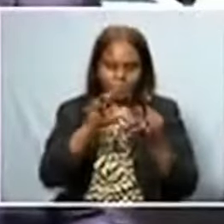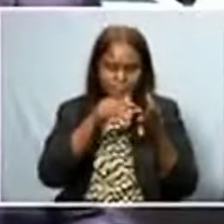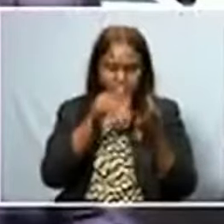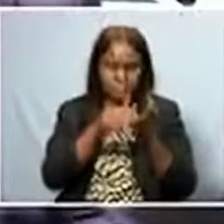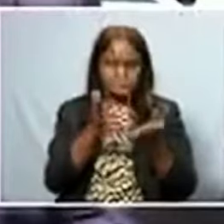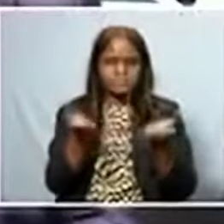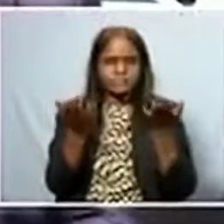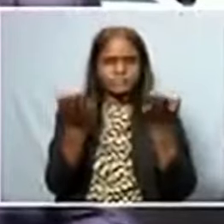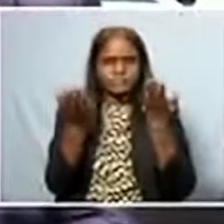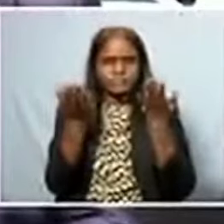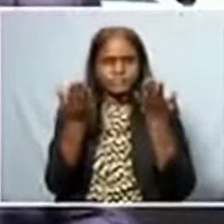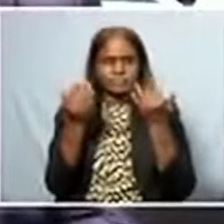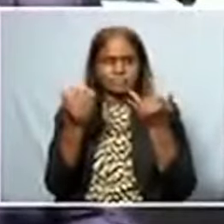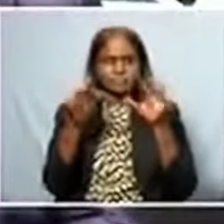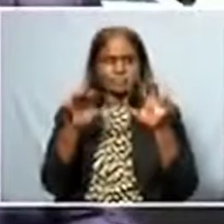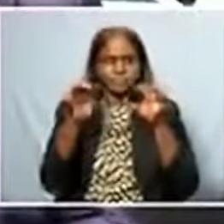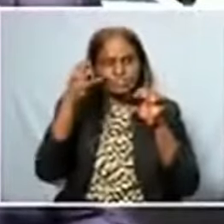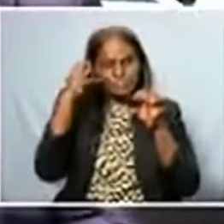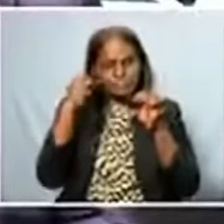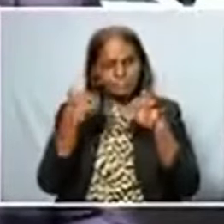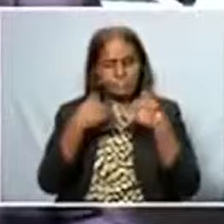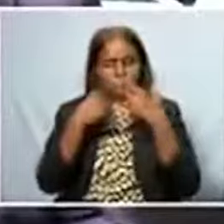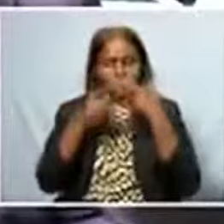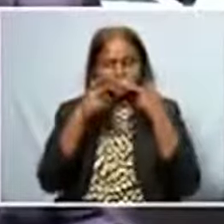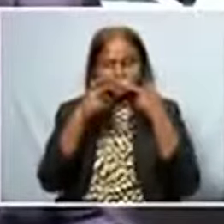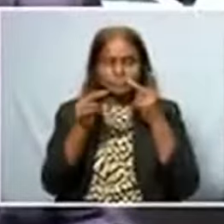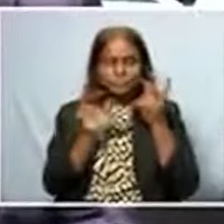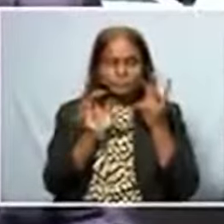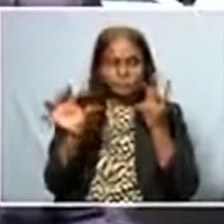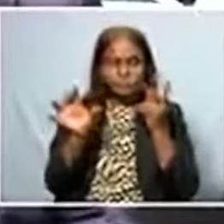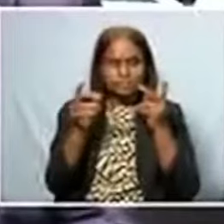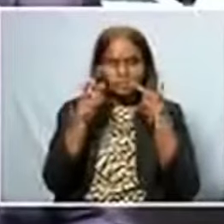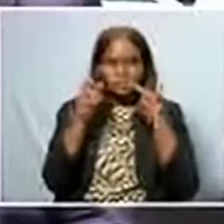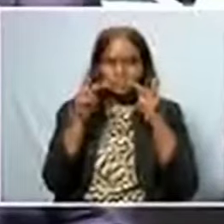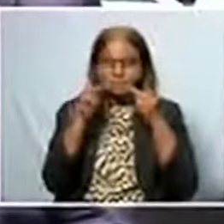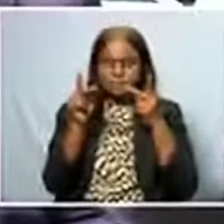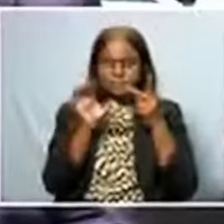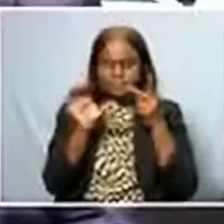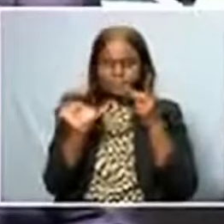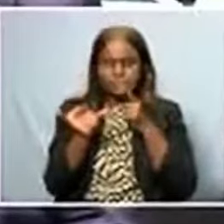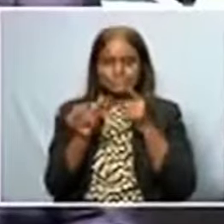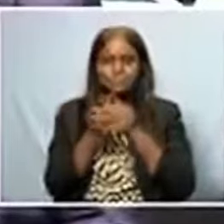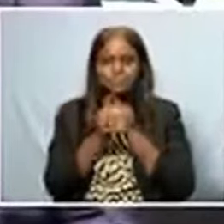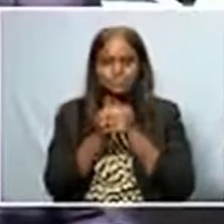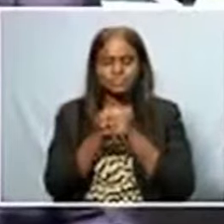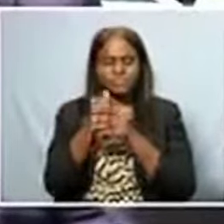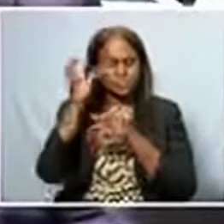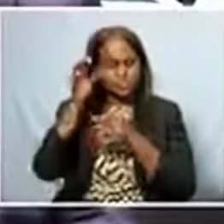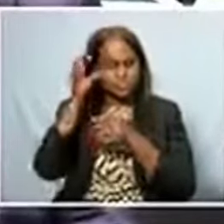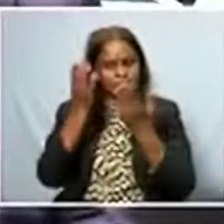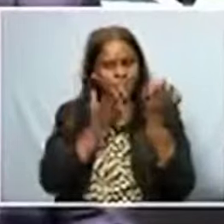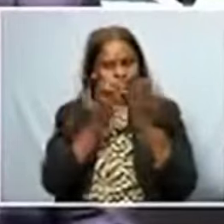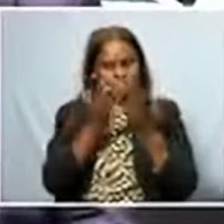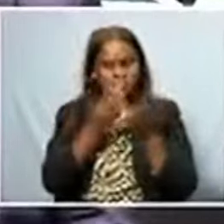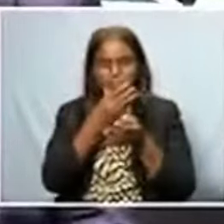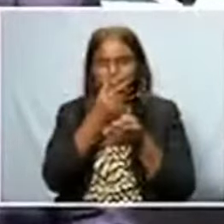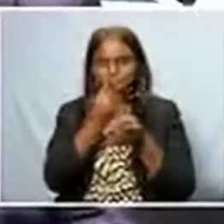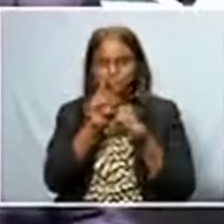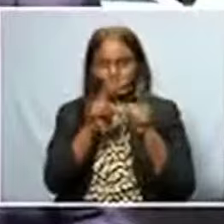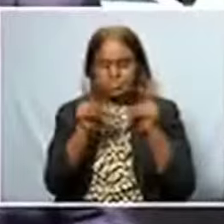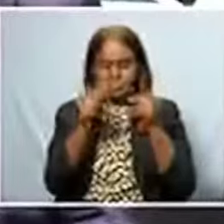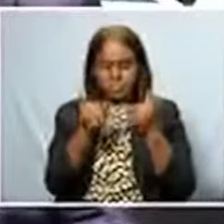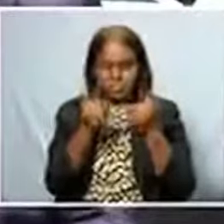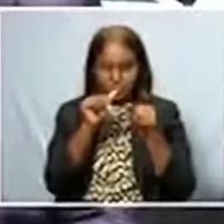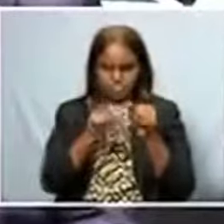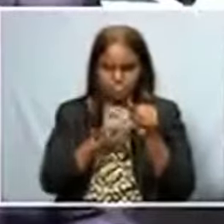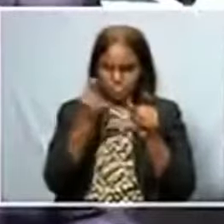at cabinet office, or at the public service, rather, the Civil Service Commission. So now